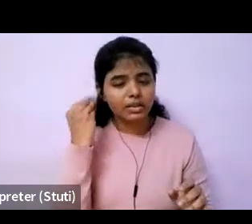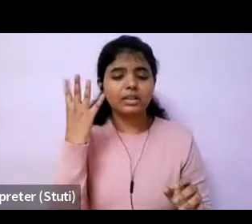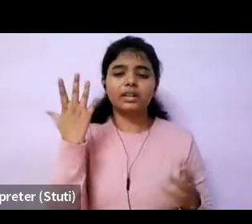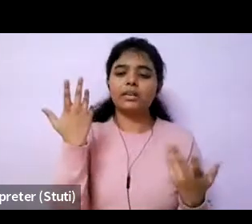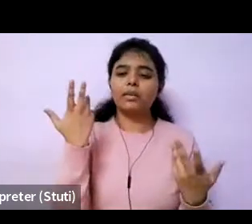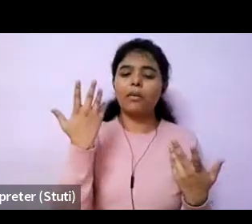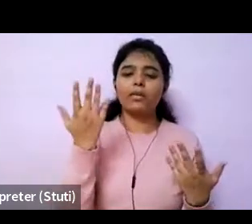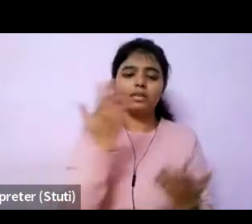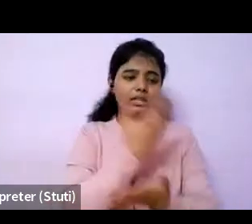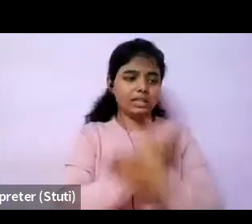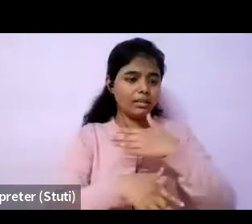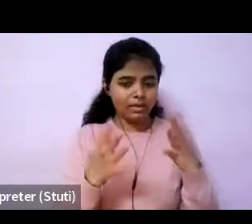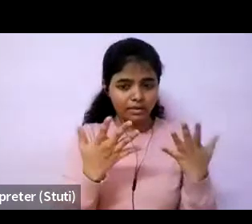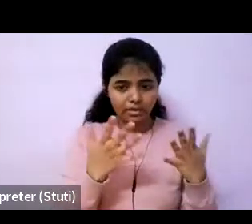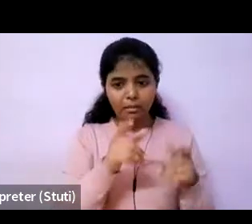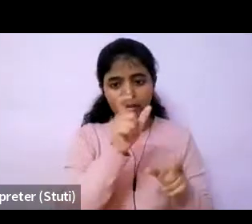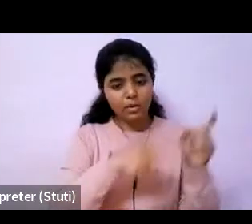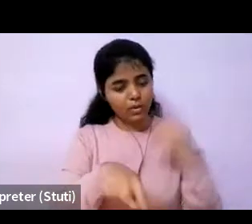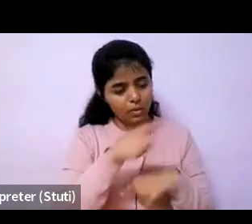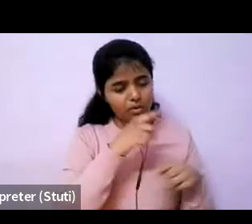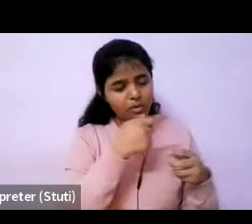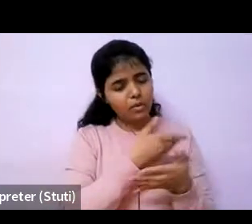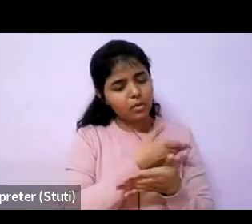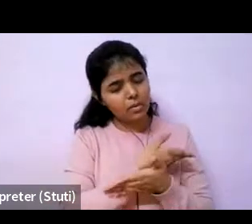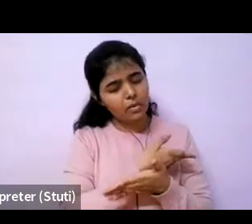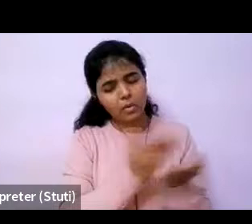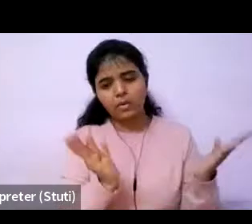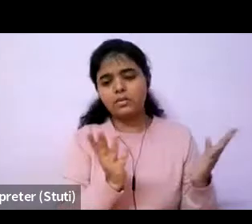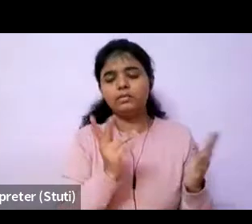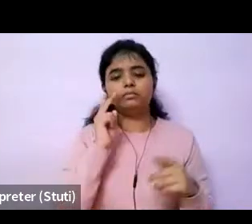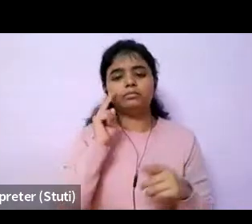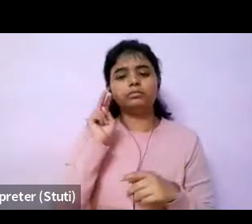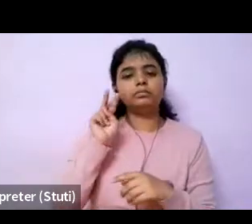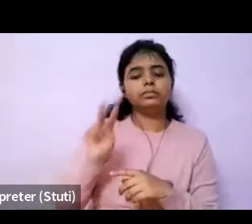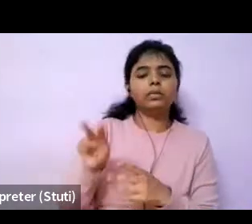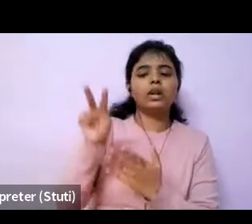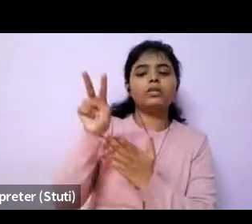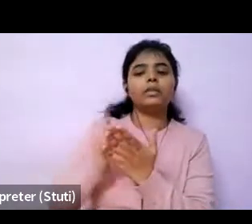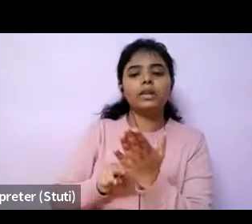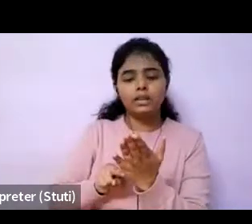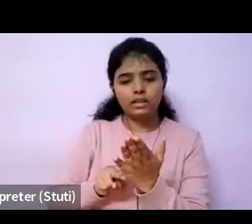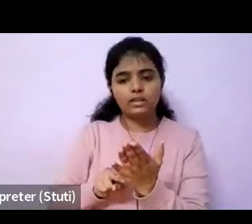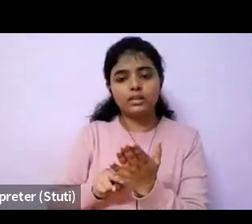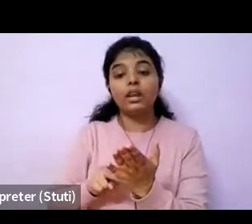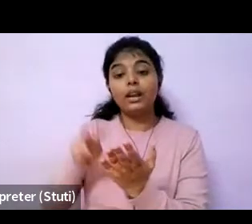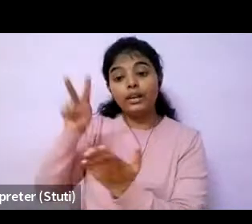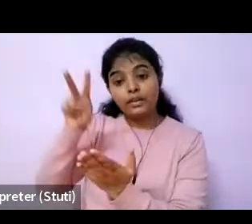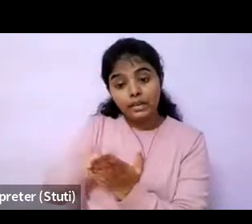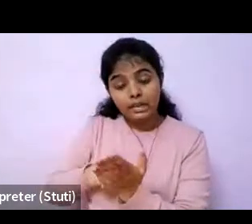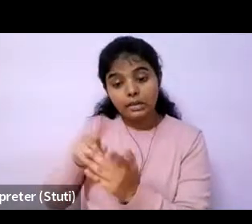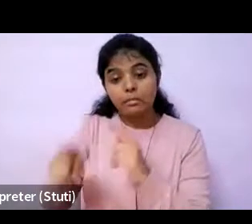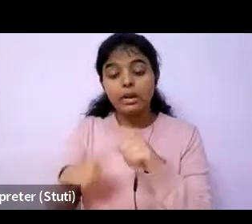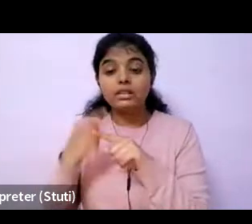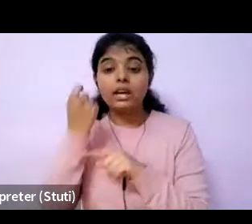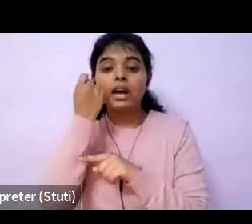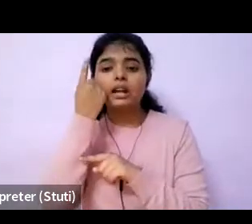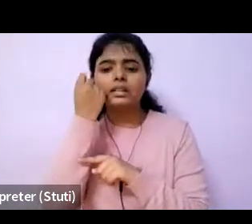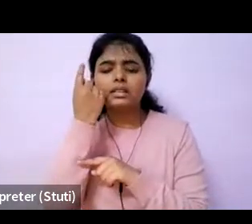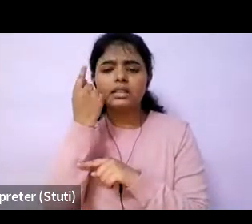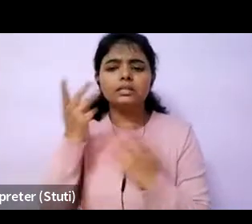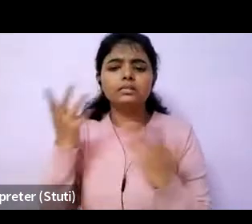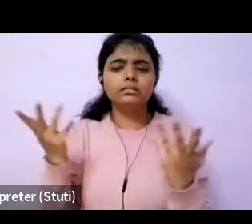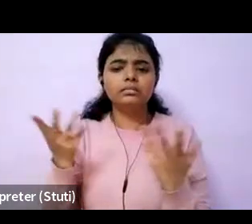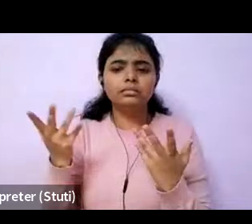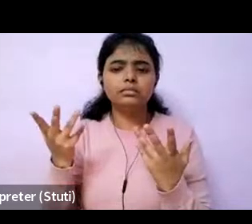that it was like a ring for them to make them understand that the way they